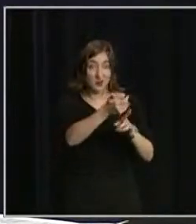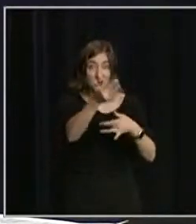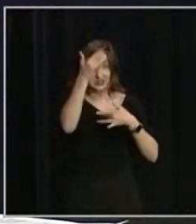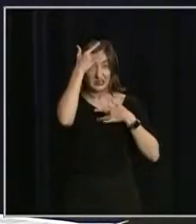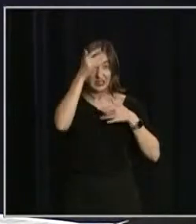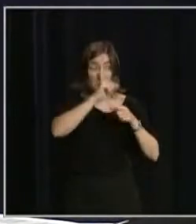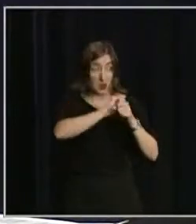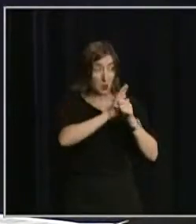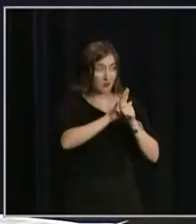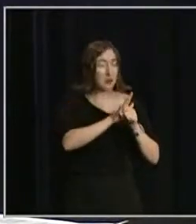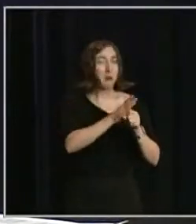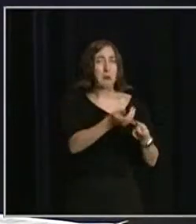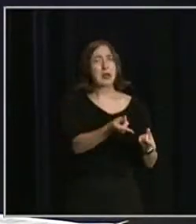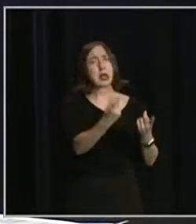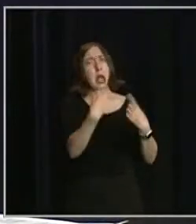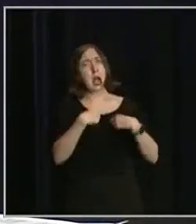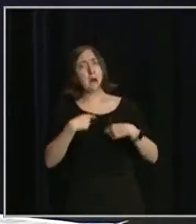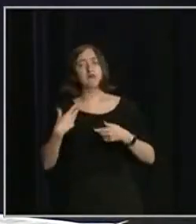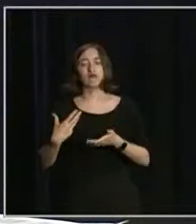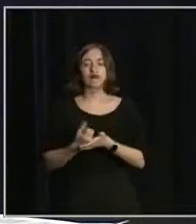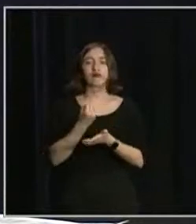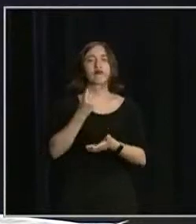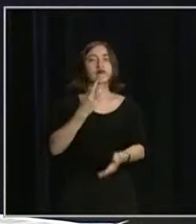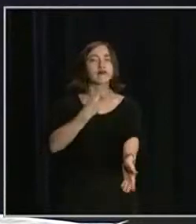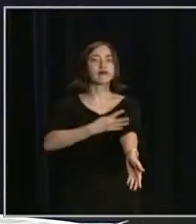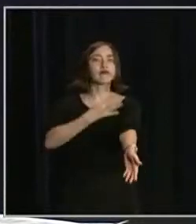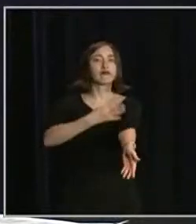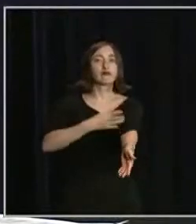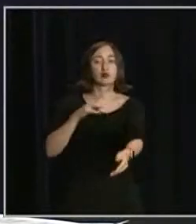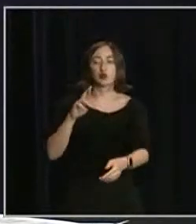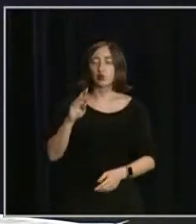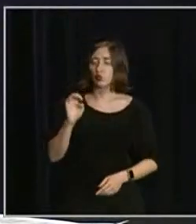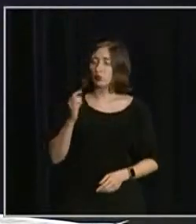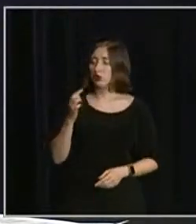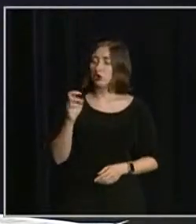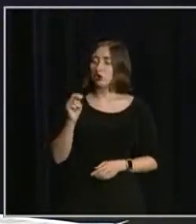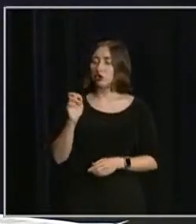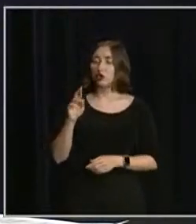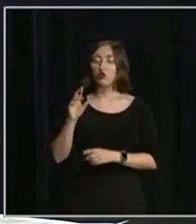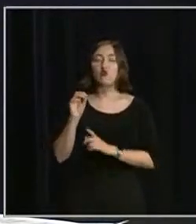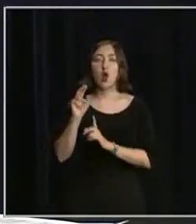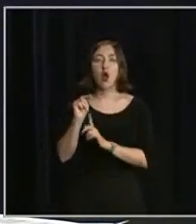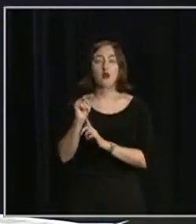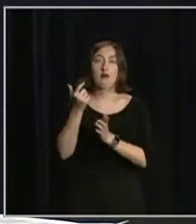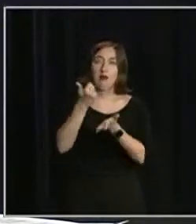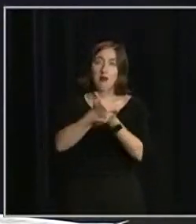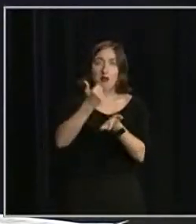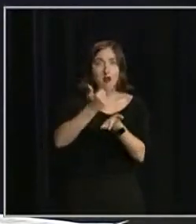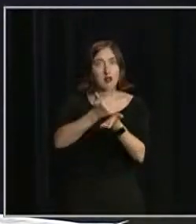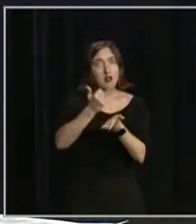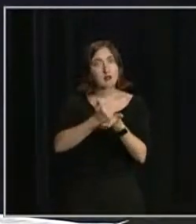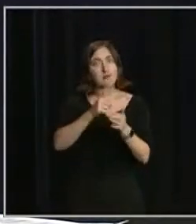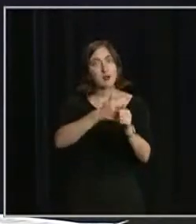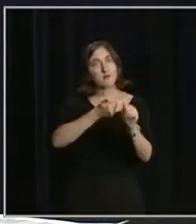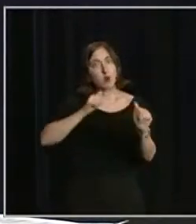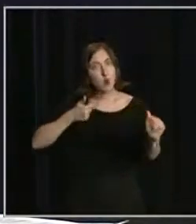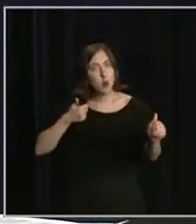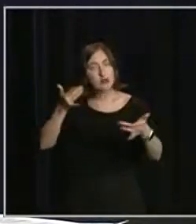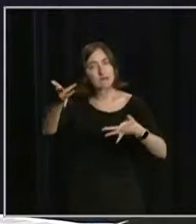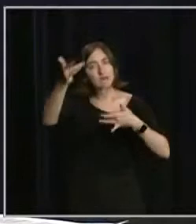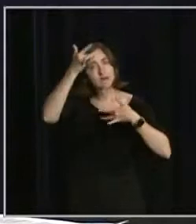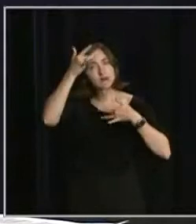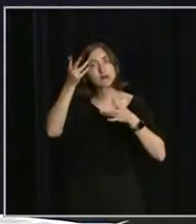any sicker because they took it and not being able and not end up in the hospital. And I think we're starting to see some impact of that. Our